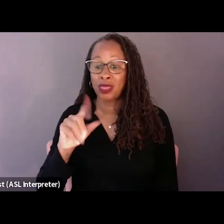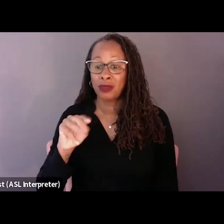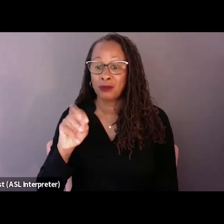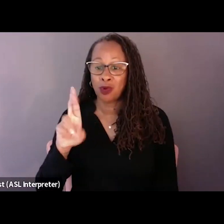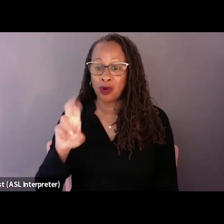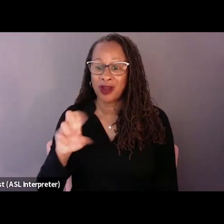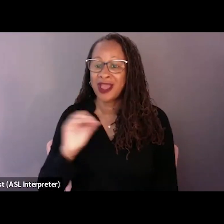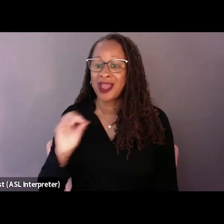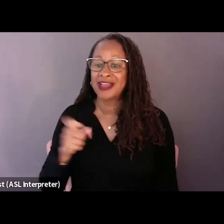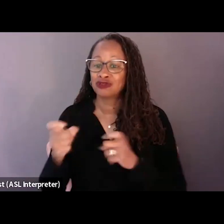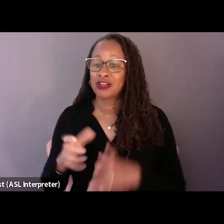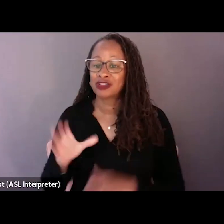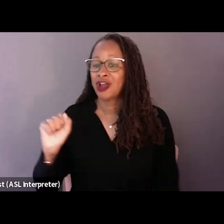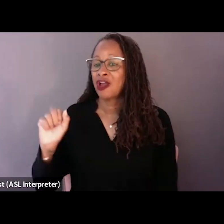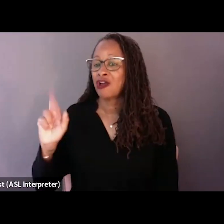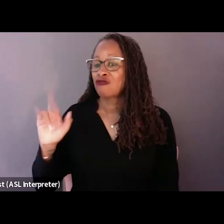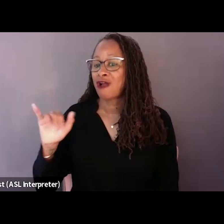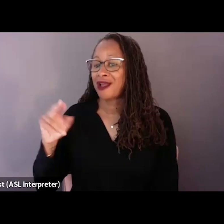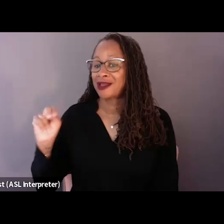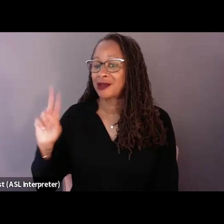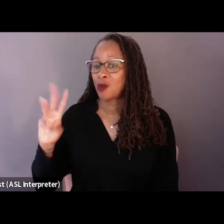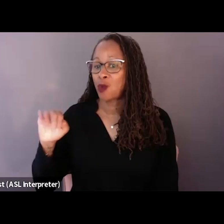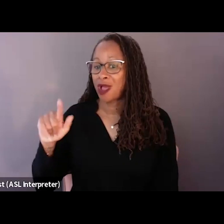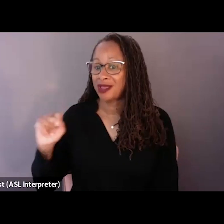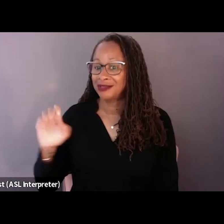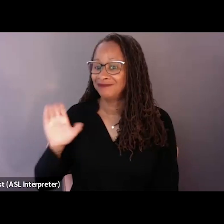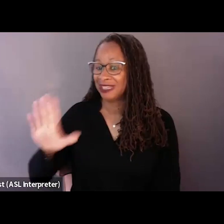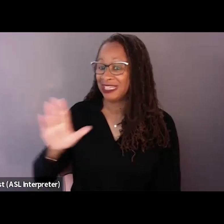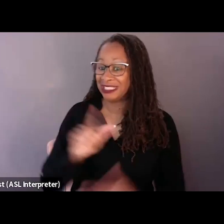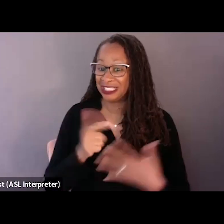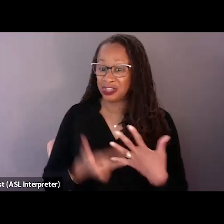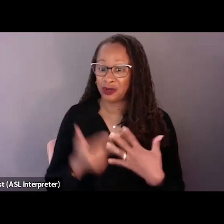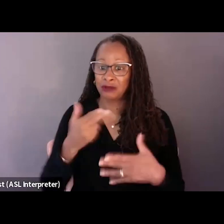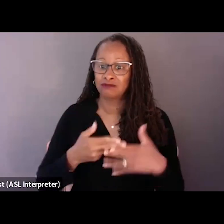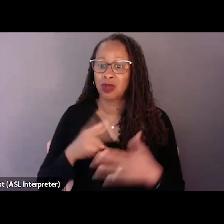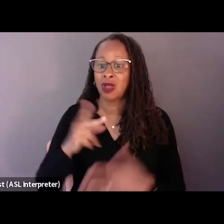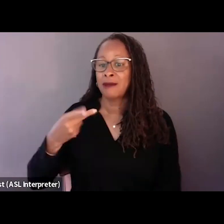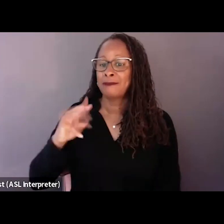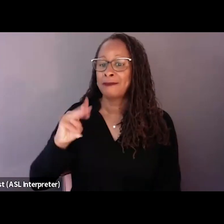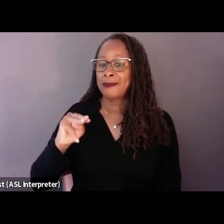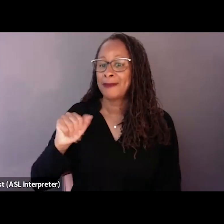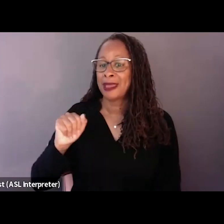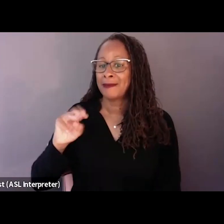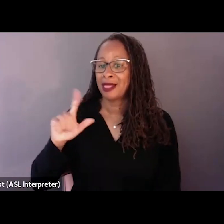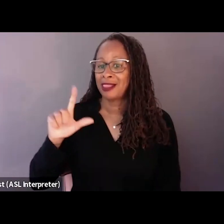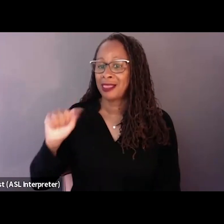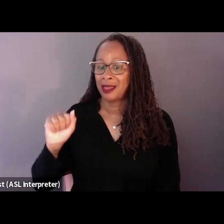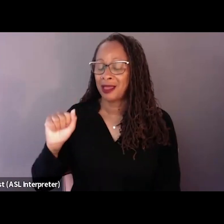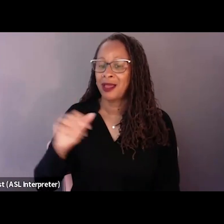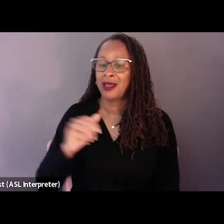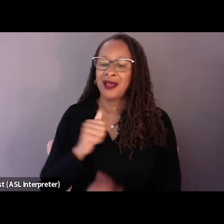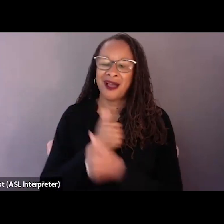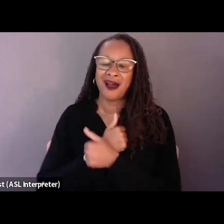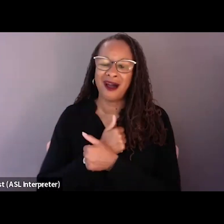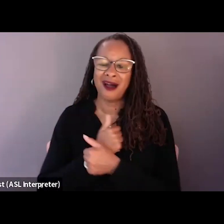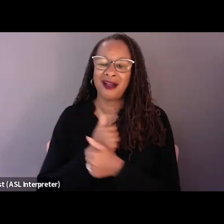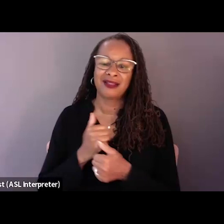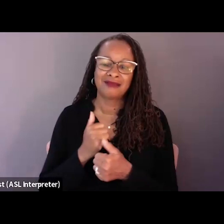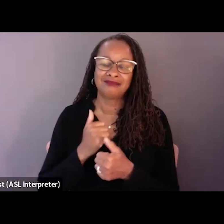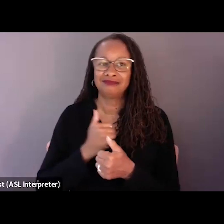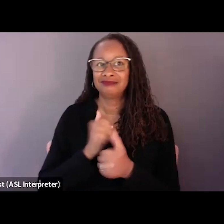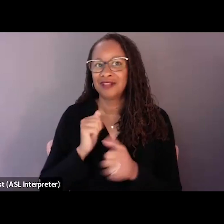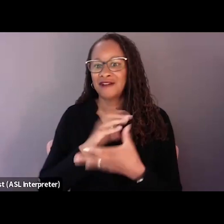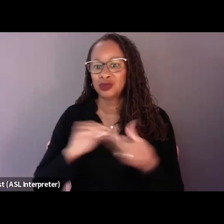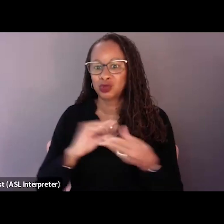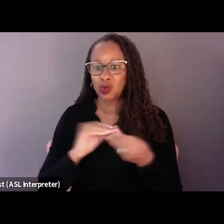White, whose series Pamela, A Love Story is currently streaming on Netflix. For more info on our